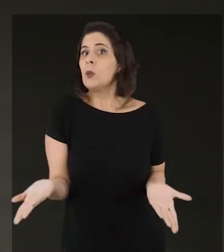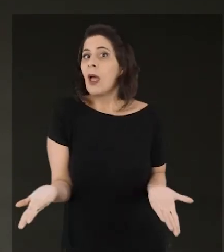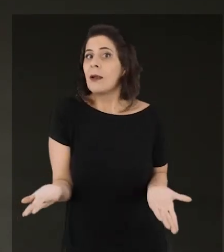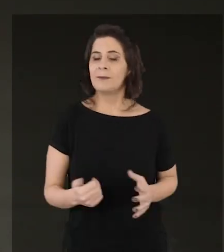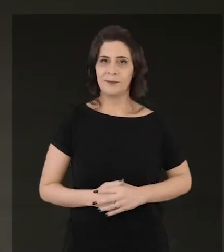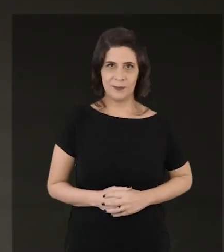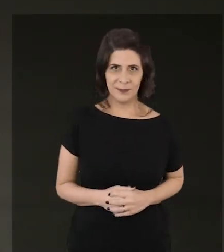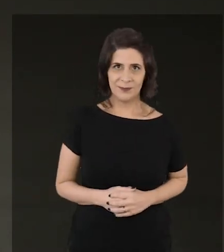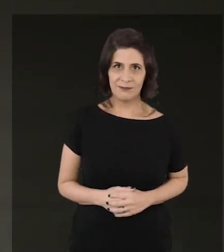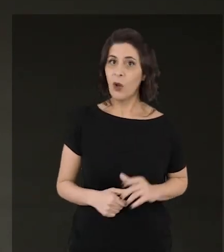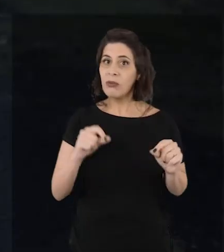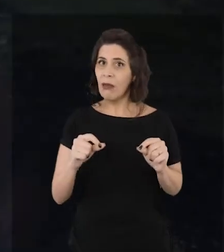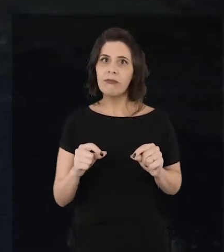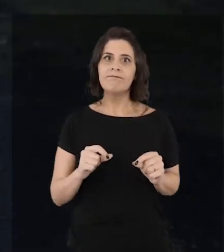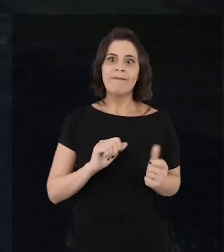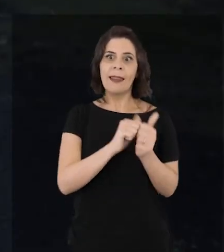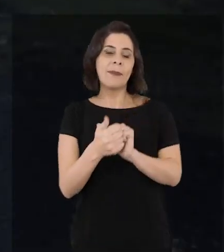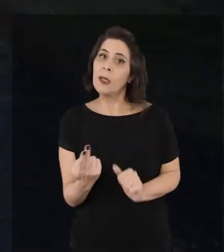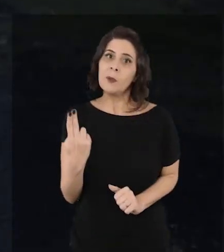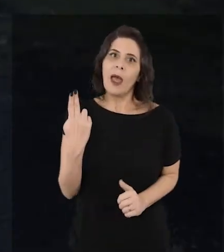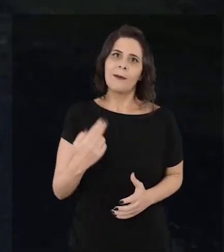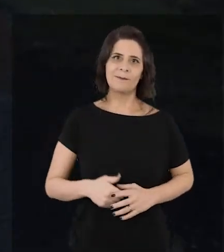cannot remake.